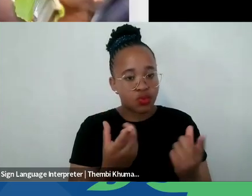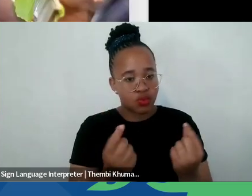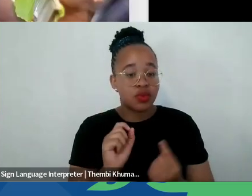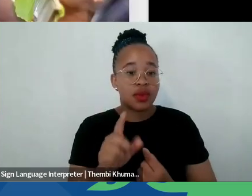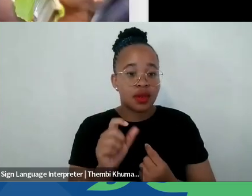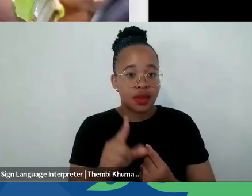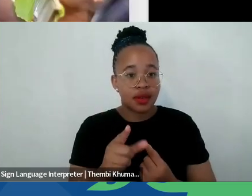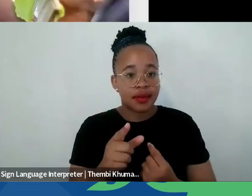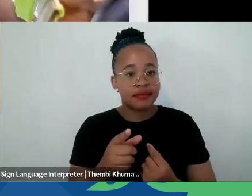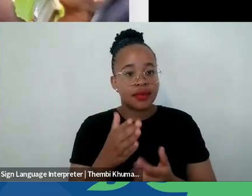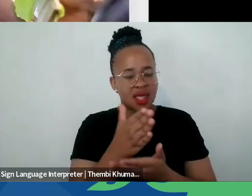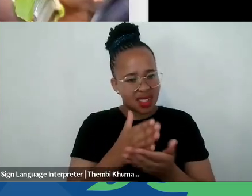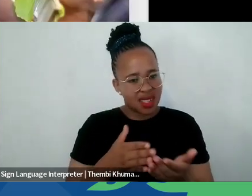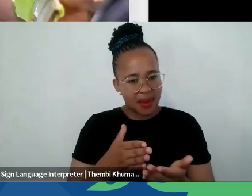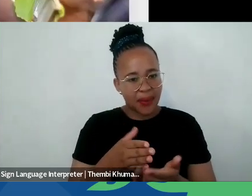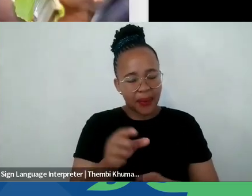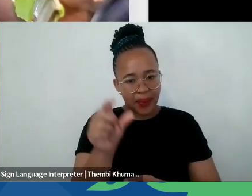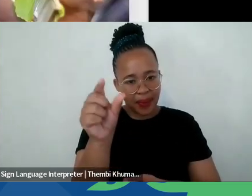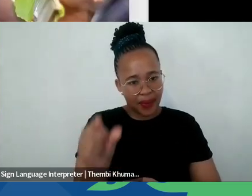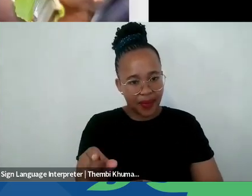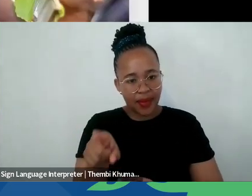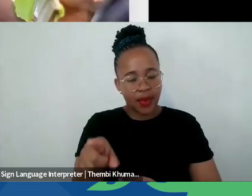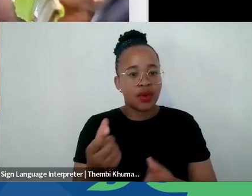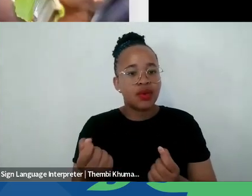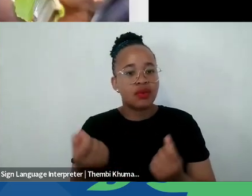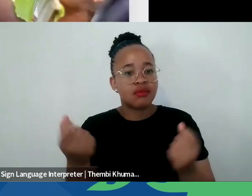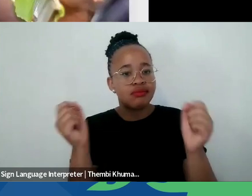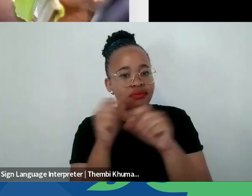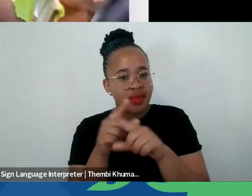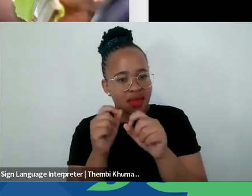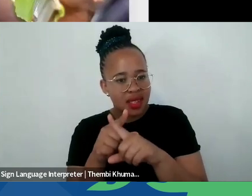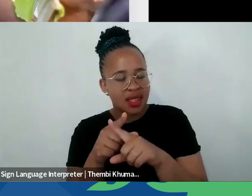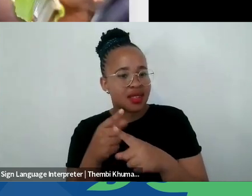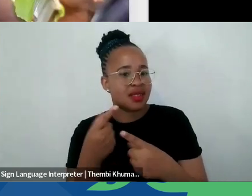baked scones that he sold at a taxi rank. He taught another